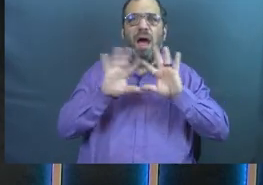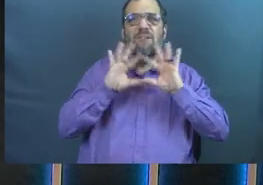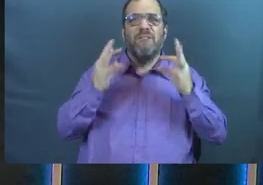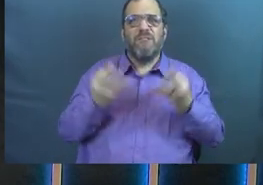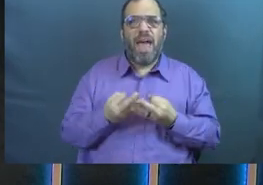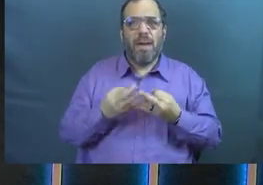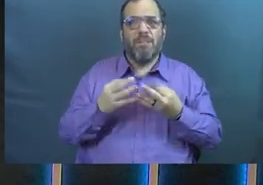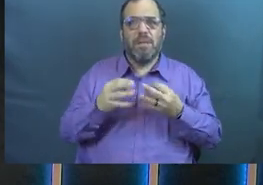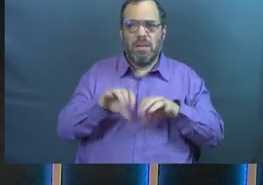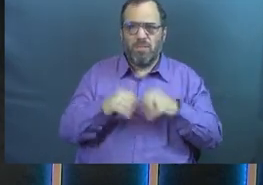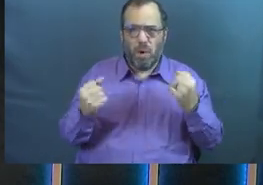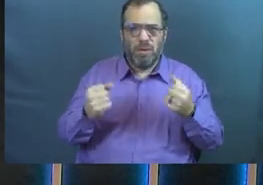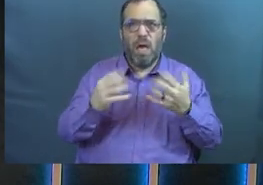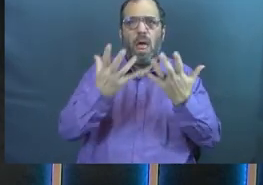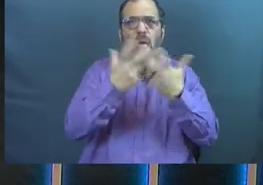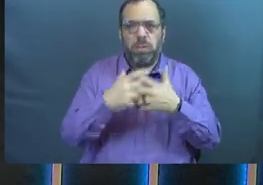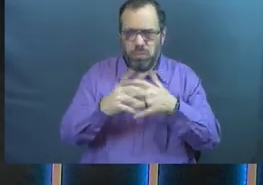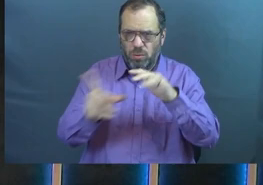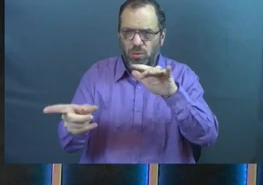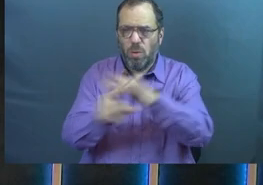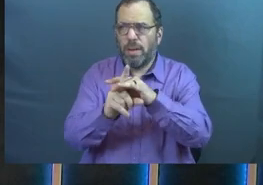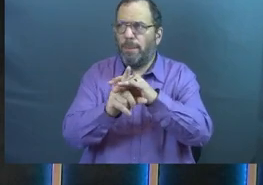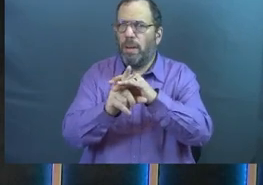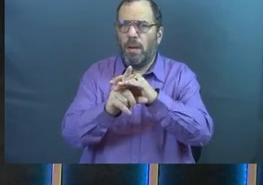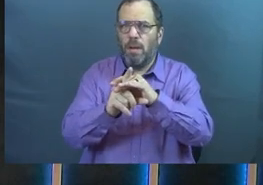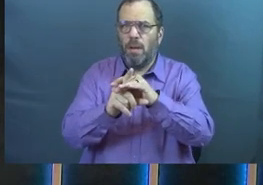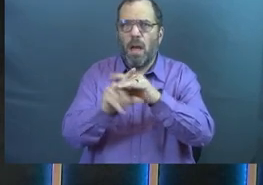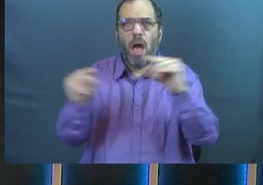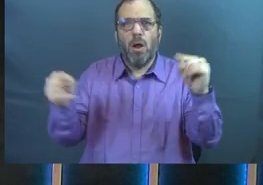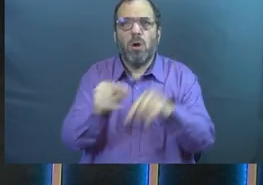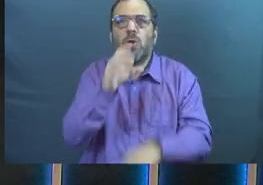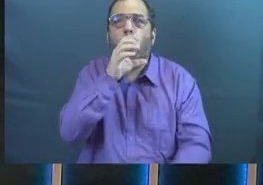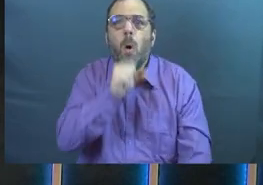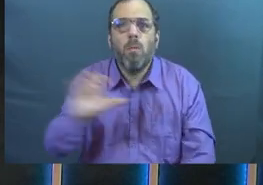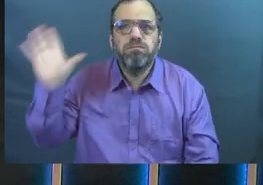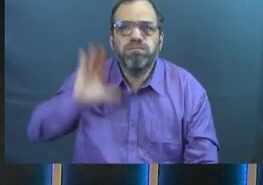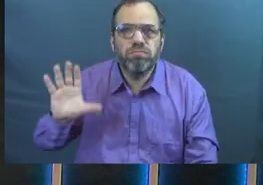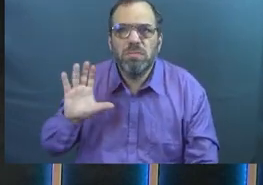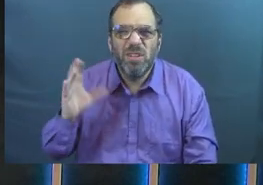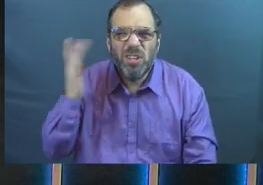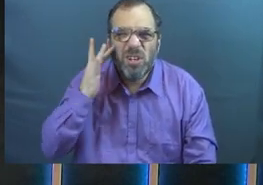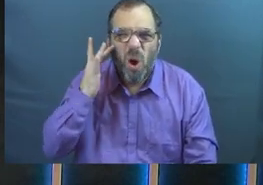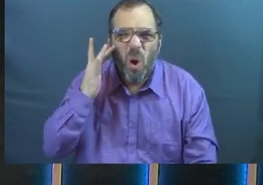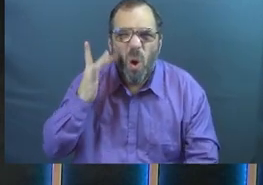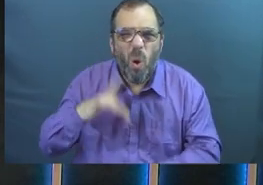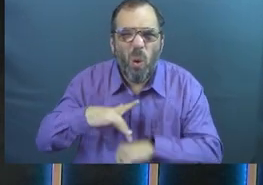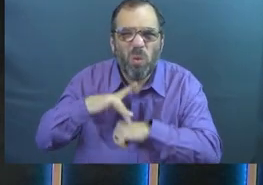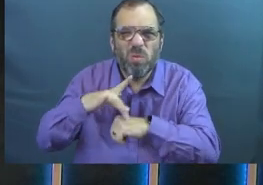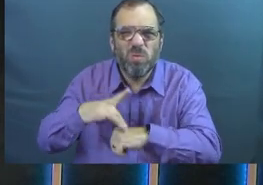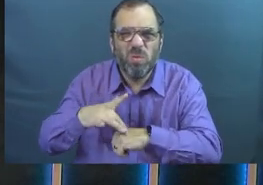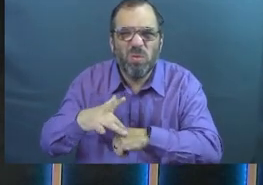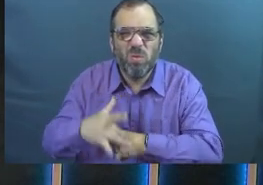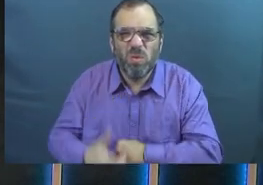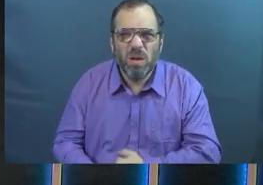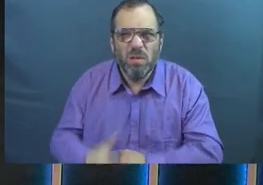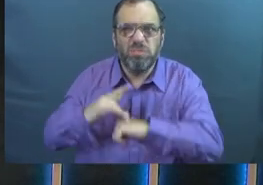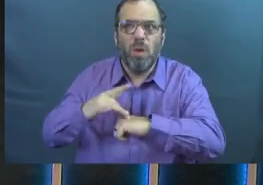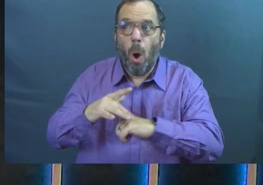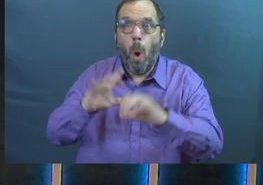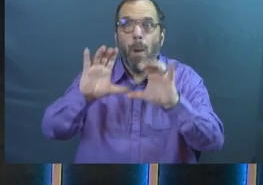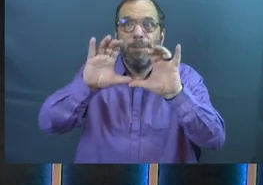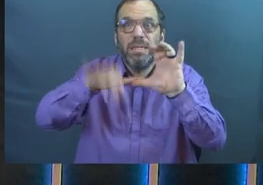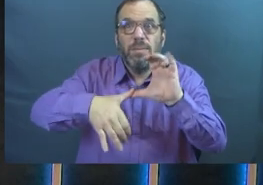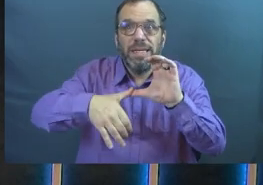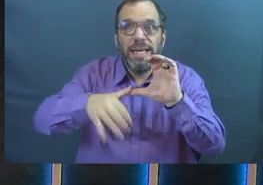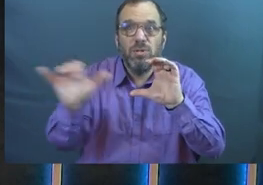Family brokenness that all of a sudden comes to the surface and kind of wounds, old wounds that get reopened just a little bit. You know what I'm saying? Miscommunication that happens